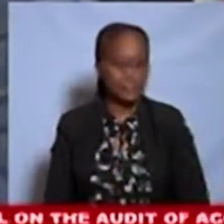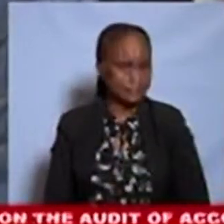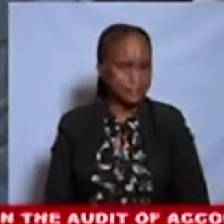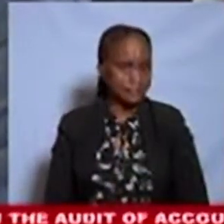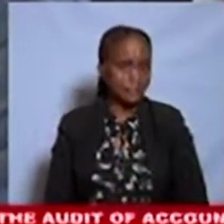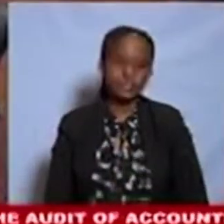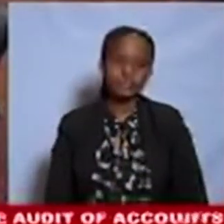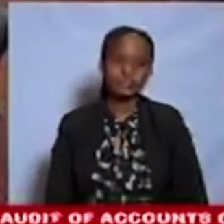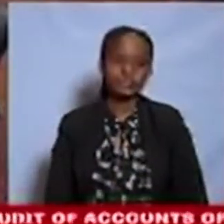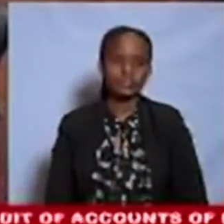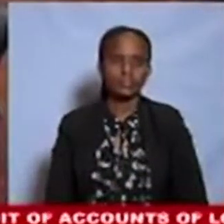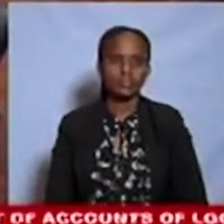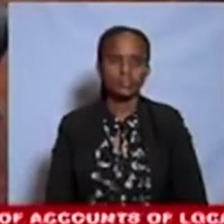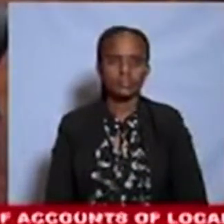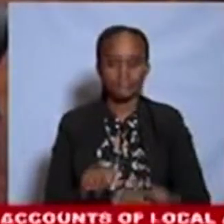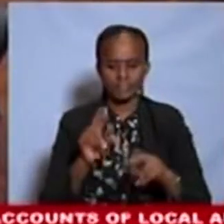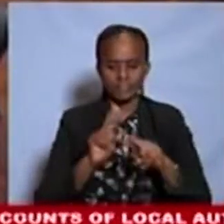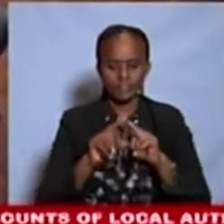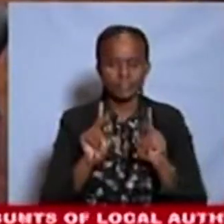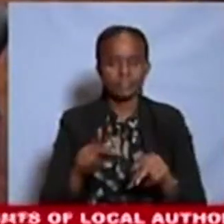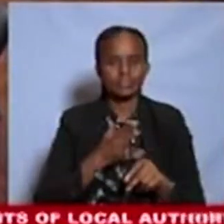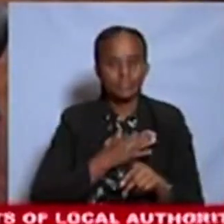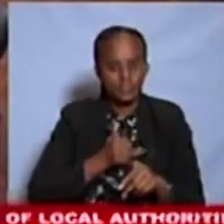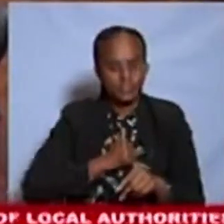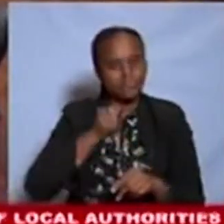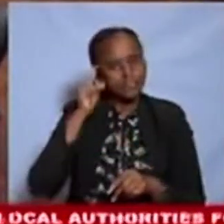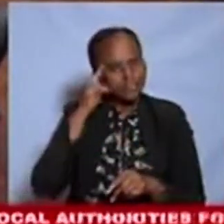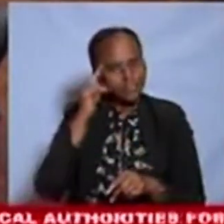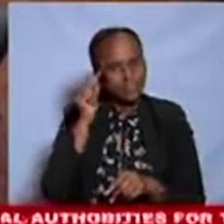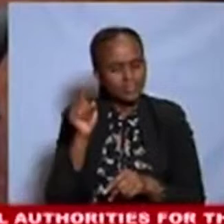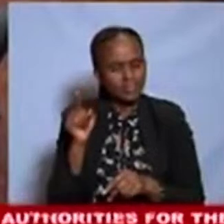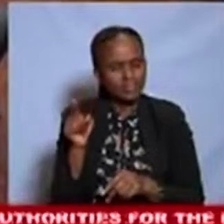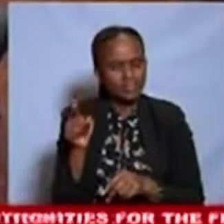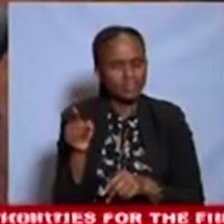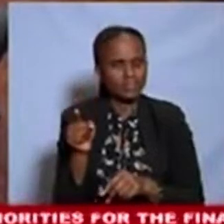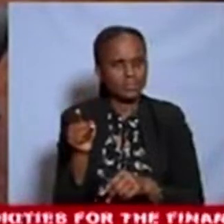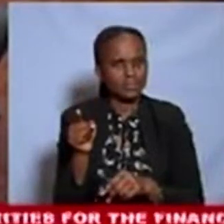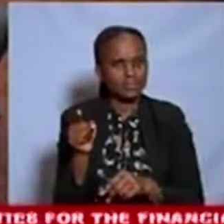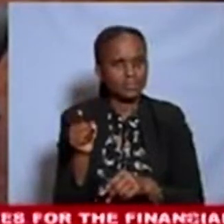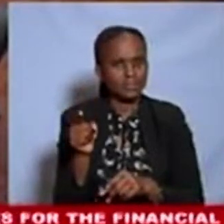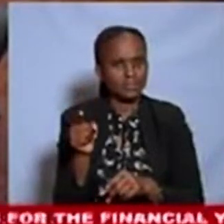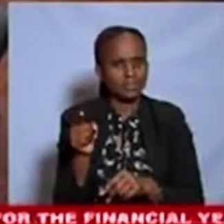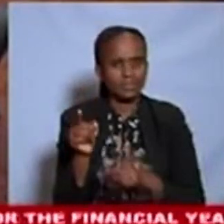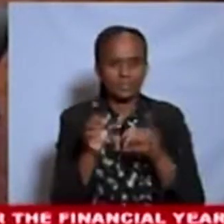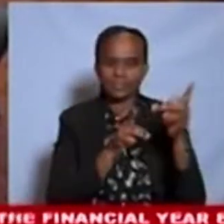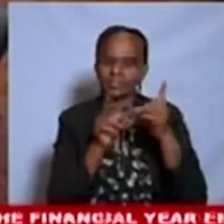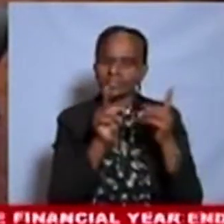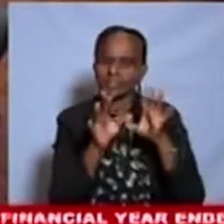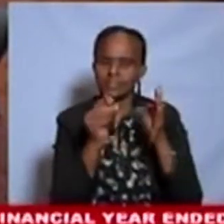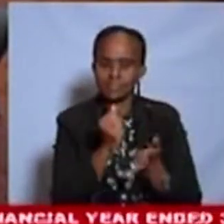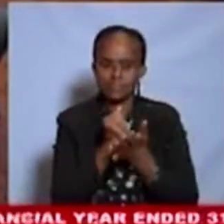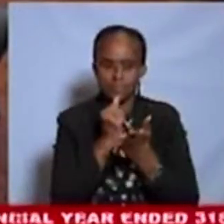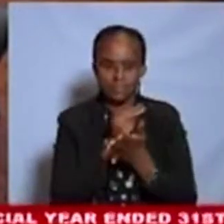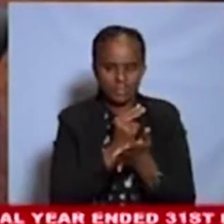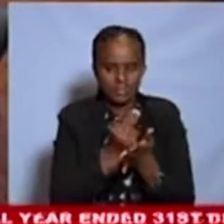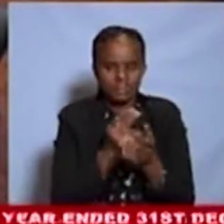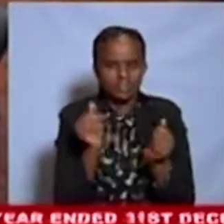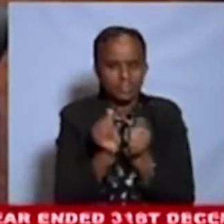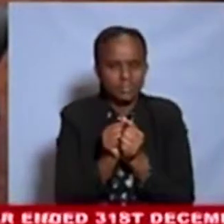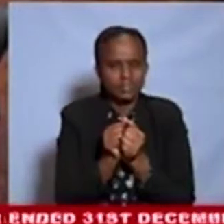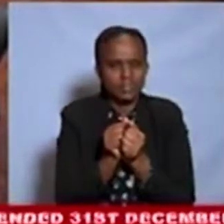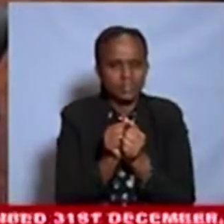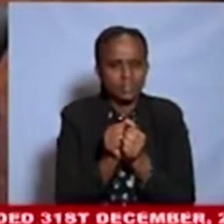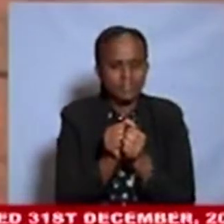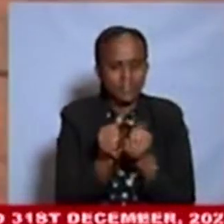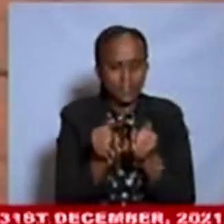Kola. Chair, I think maybe let the director help us with the specifics